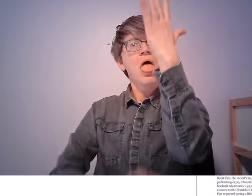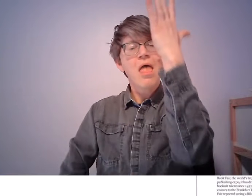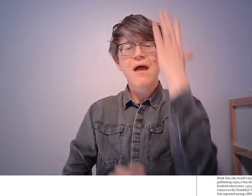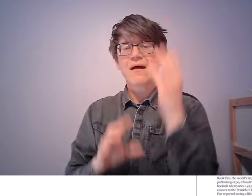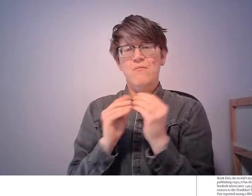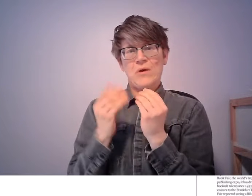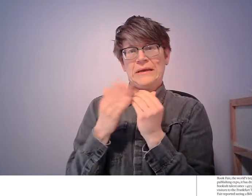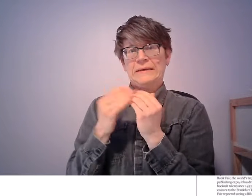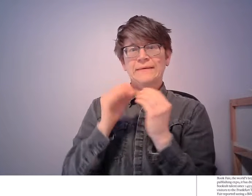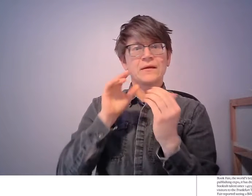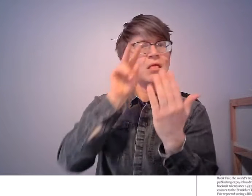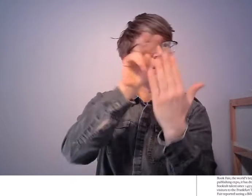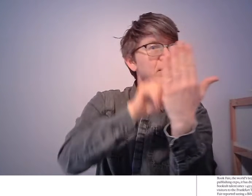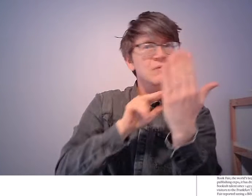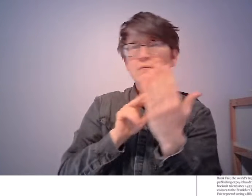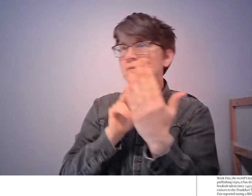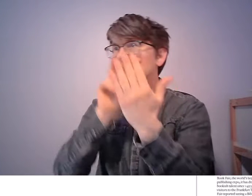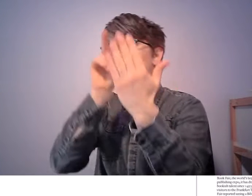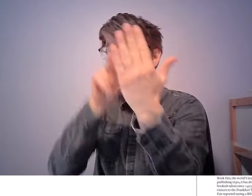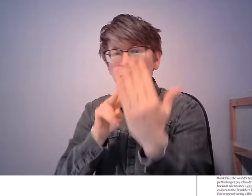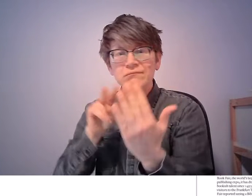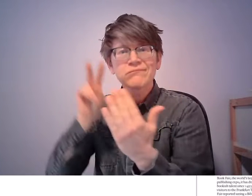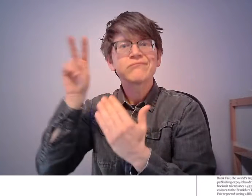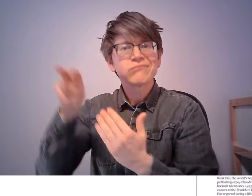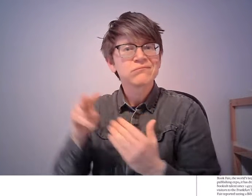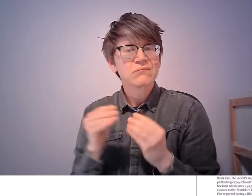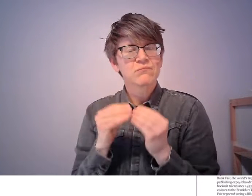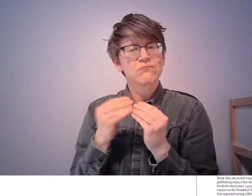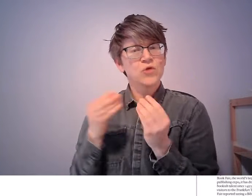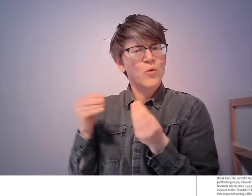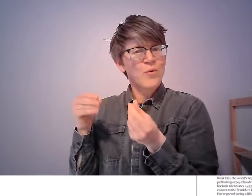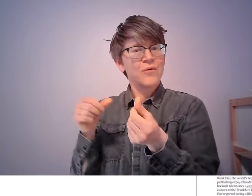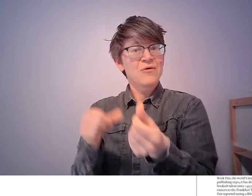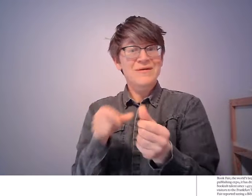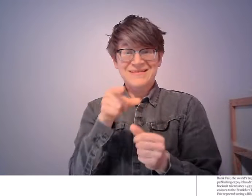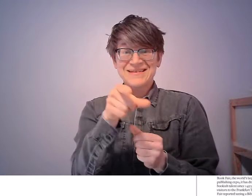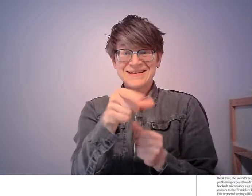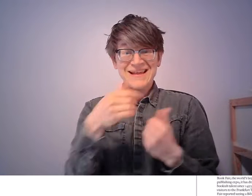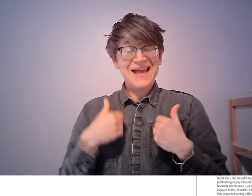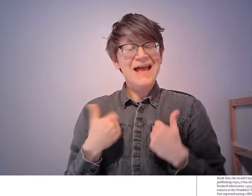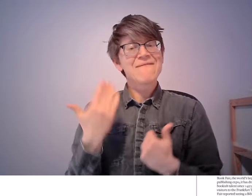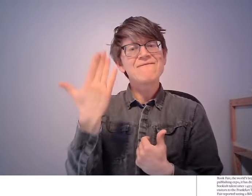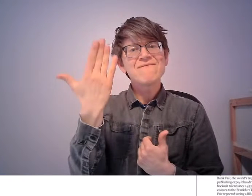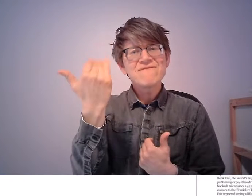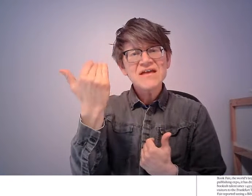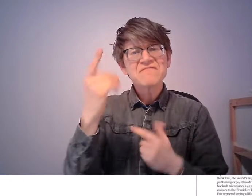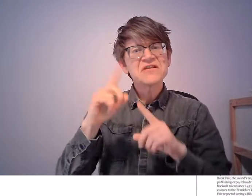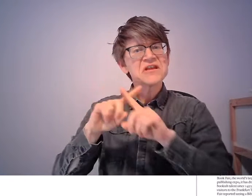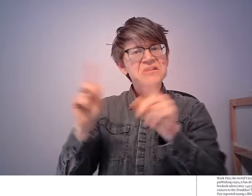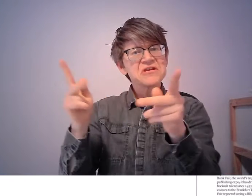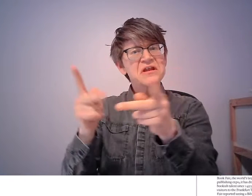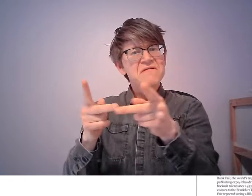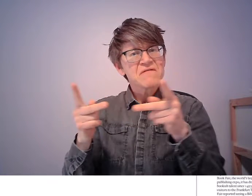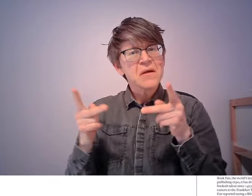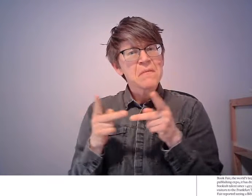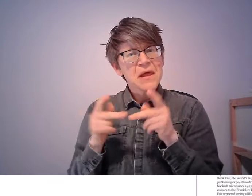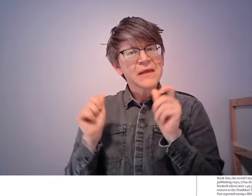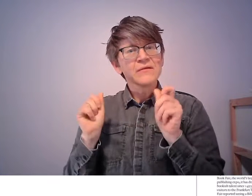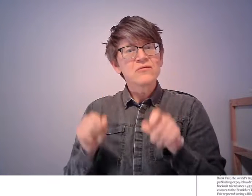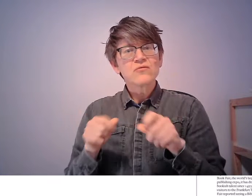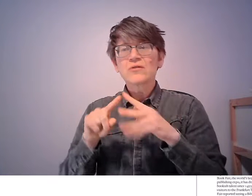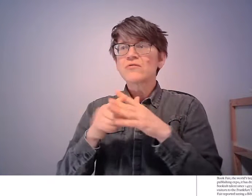entry points in this single page. There are about 15 or so different places that I might choose to dip into the